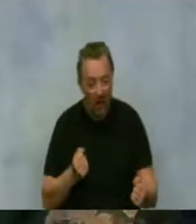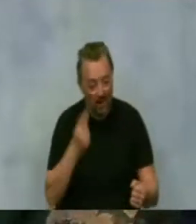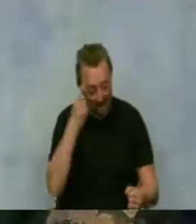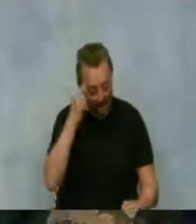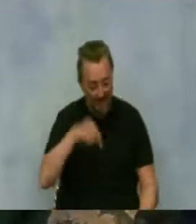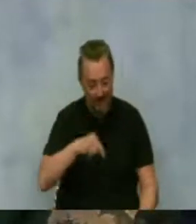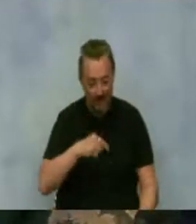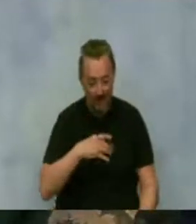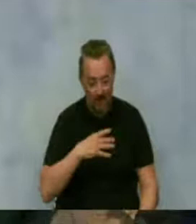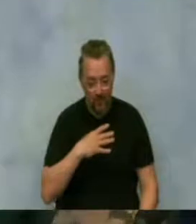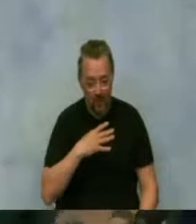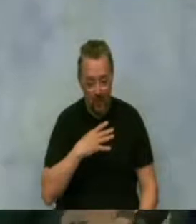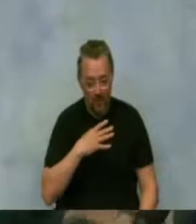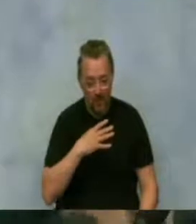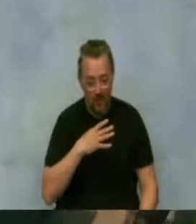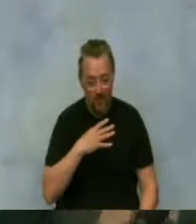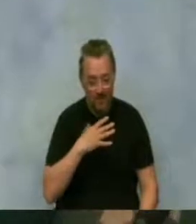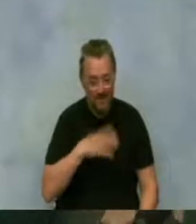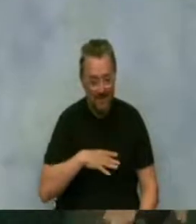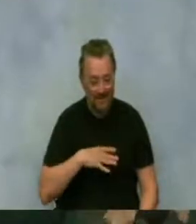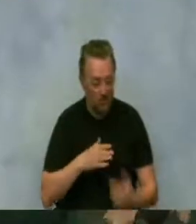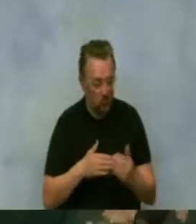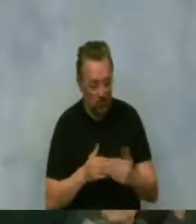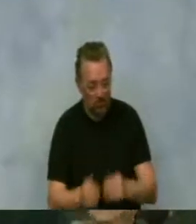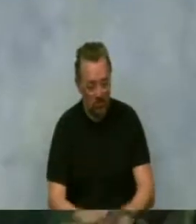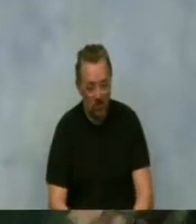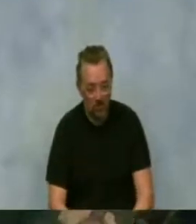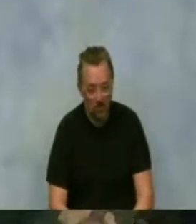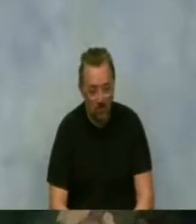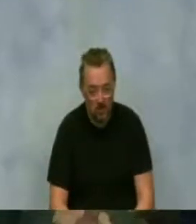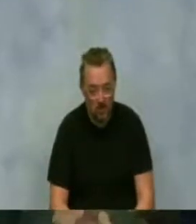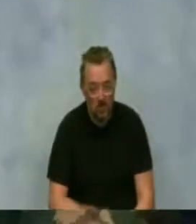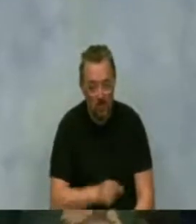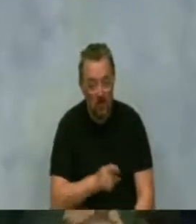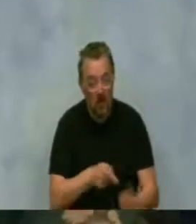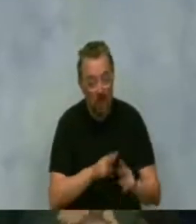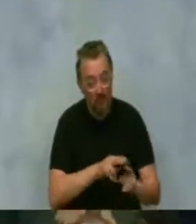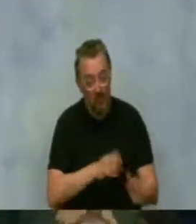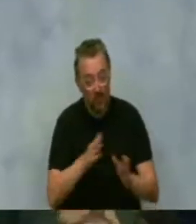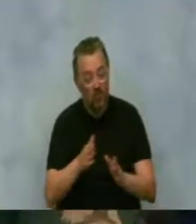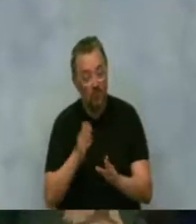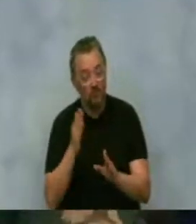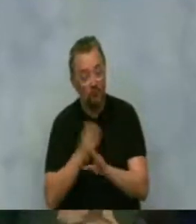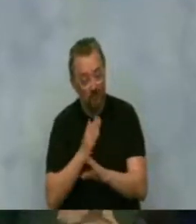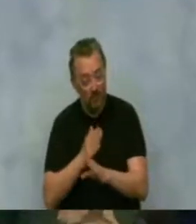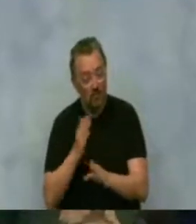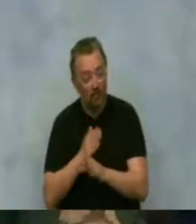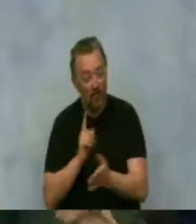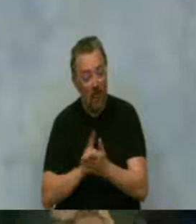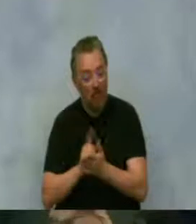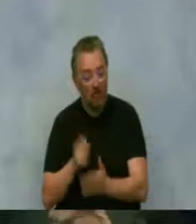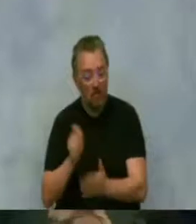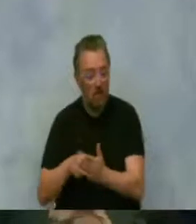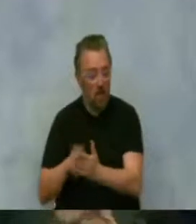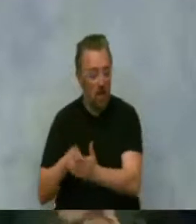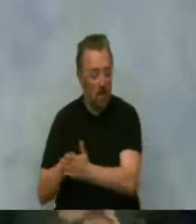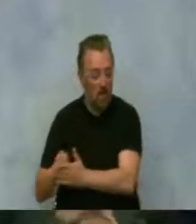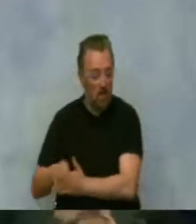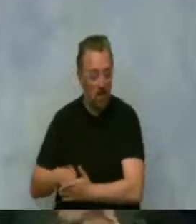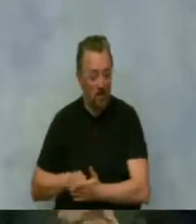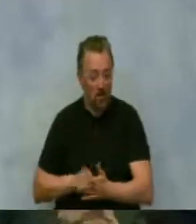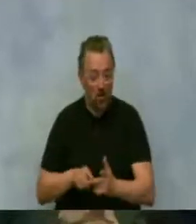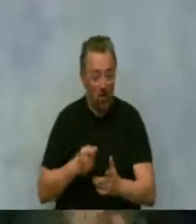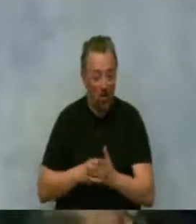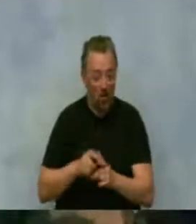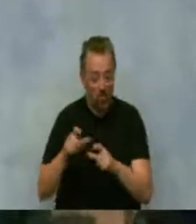to be addressed. If it goes onto the private market, the private landlords are going to buy them, or they're just going to